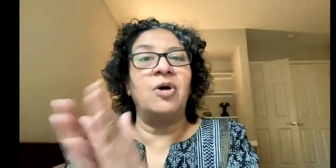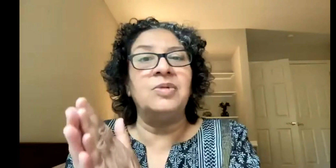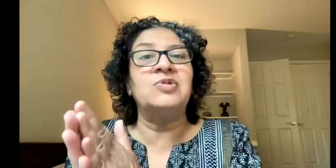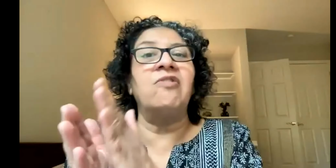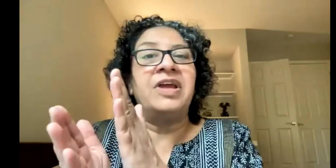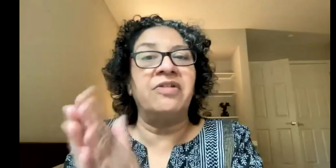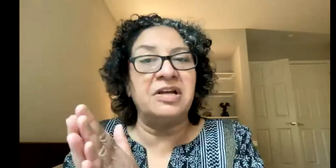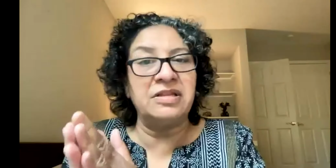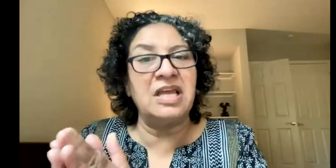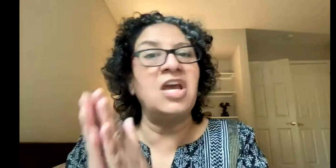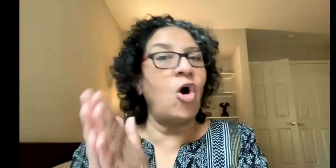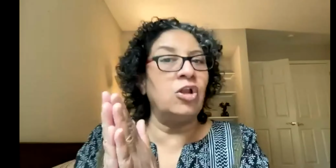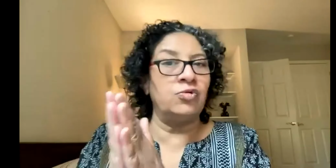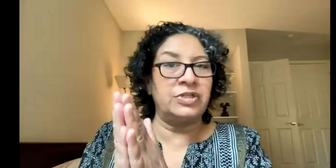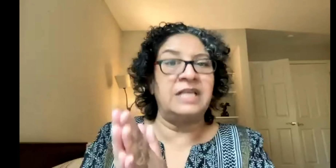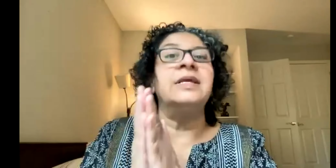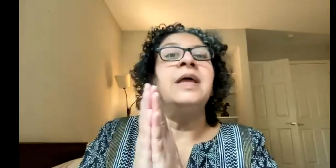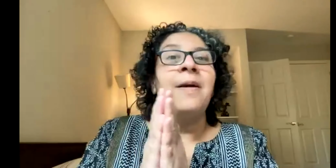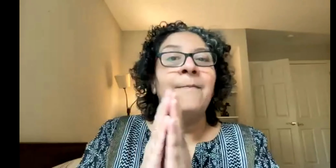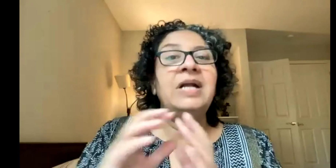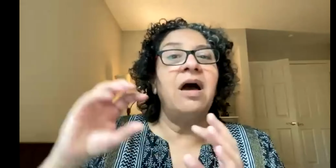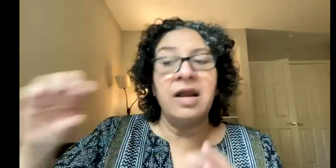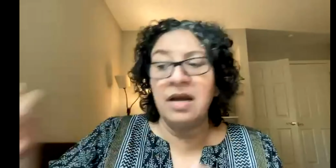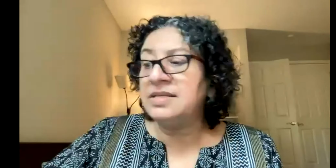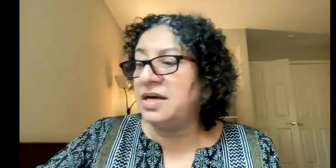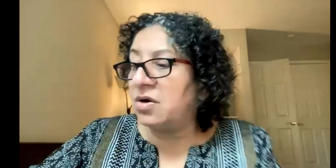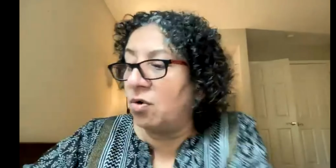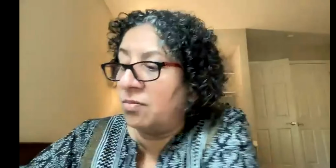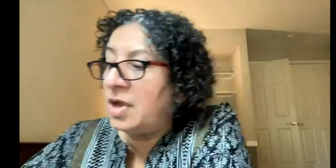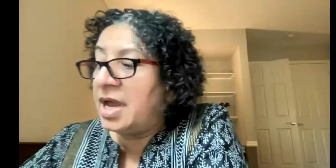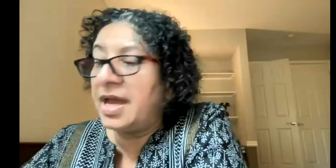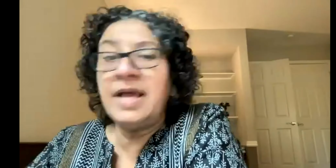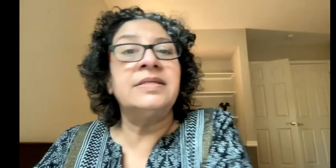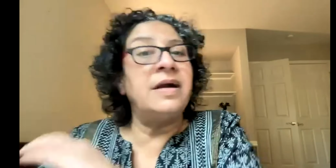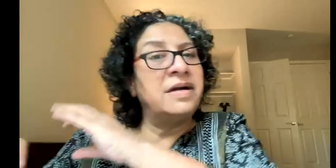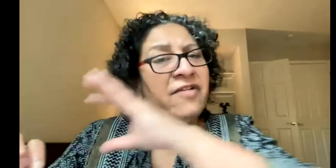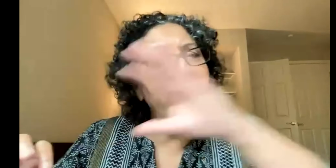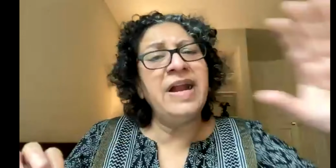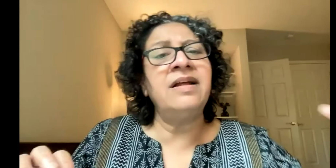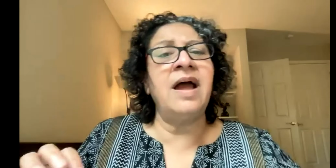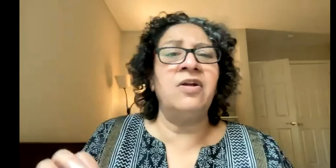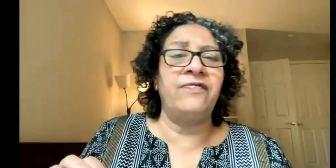geometry, problem solving, critical thinking, all those things. But Irlen syndrome is a different kind of